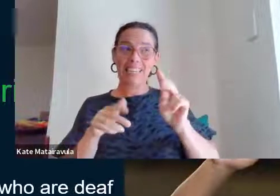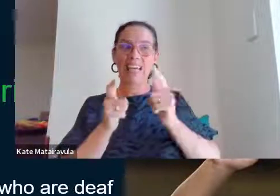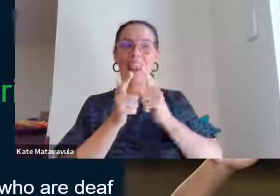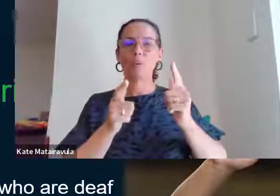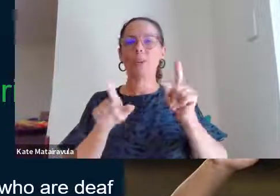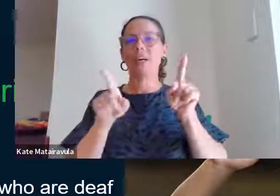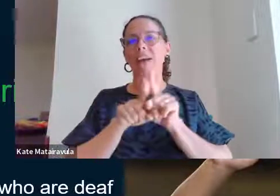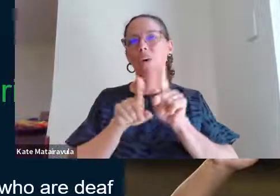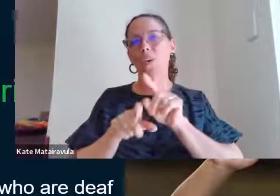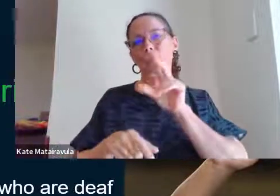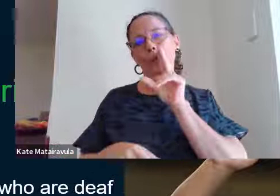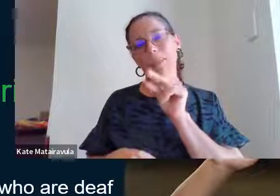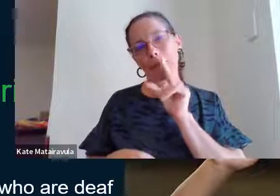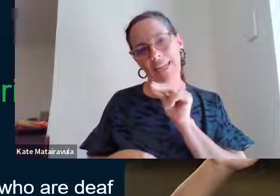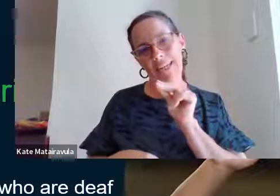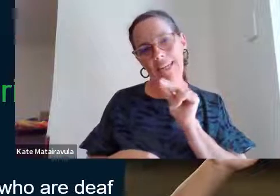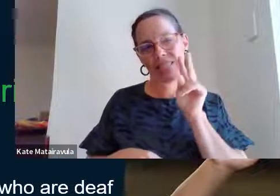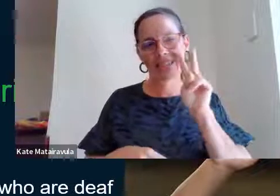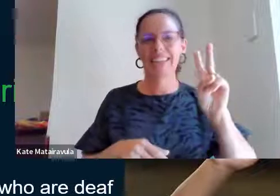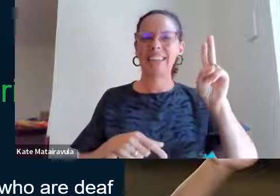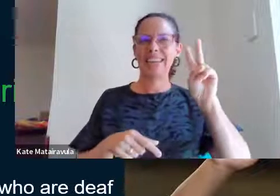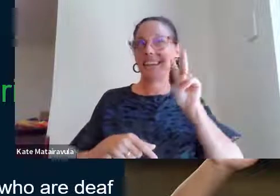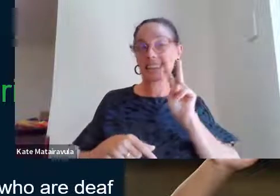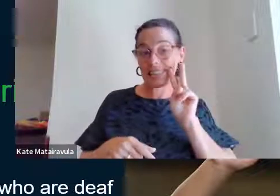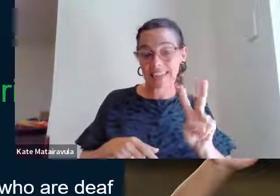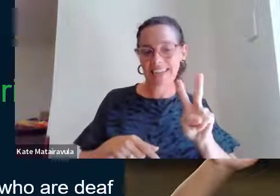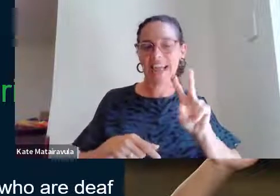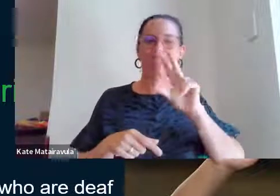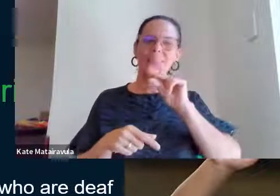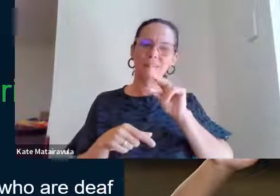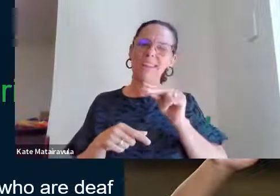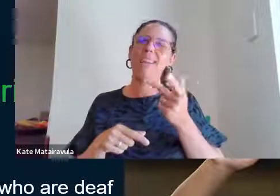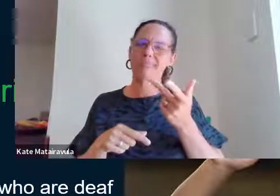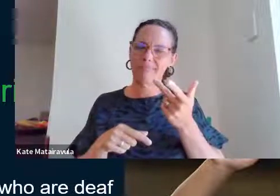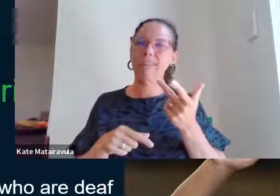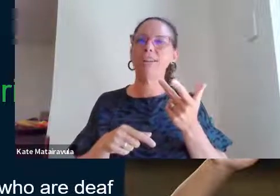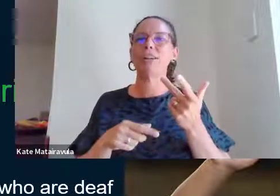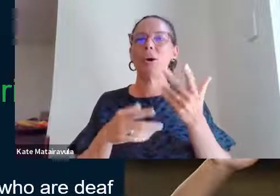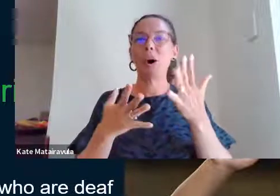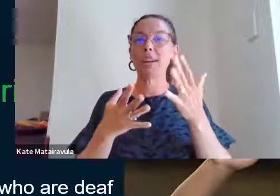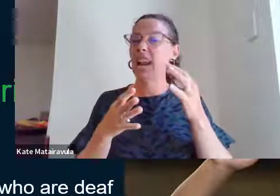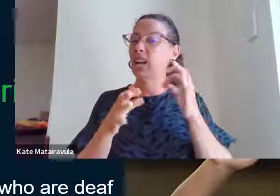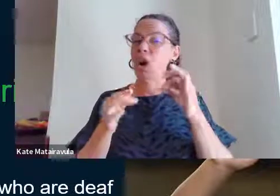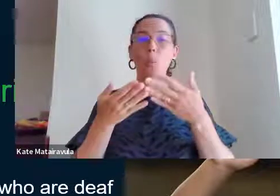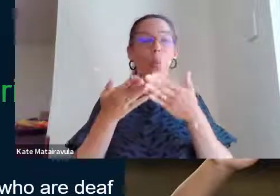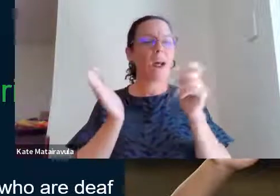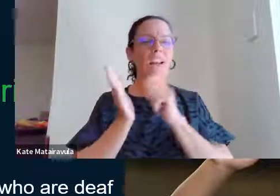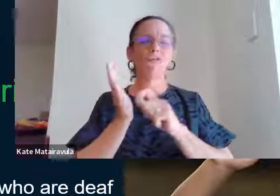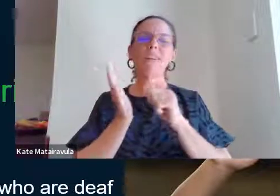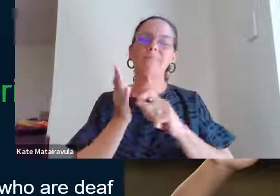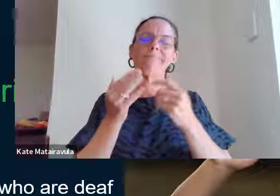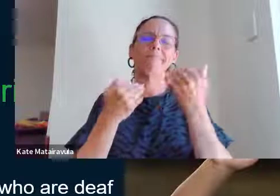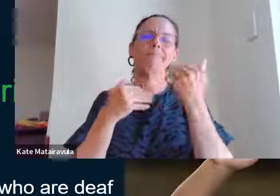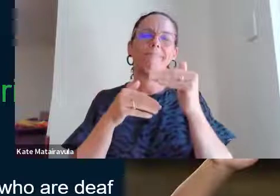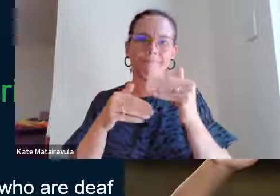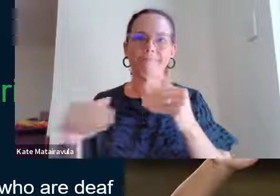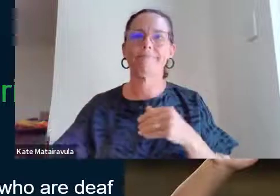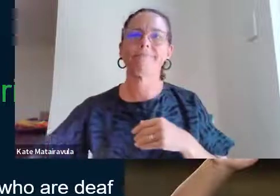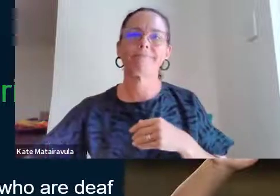for children who can see and can speak. They can actually see the word and they can speak and make that